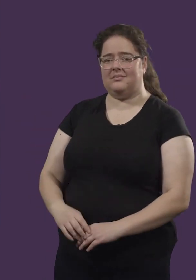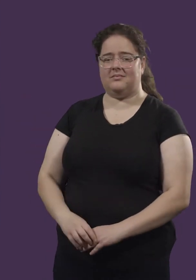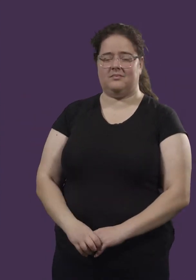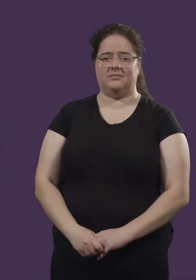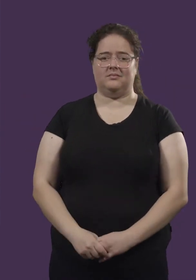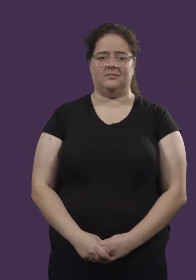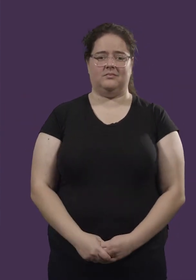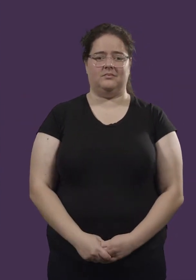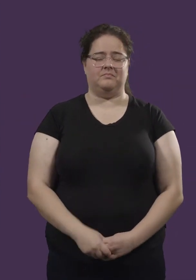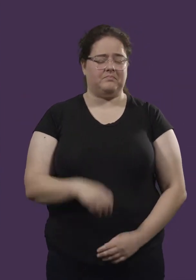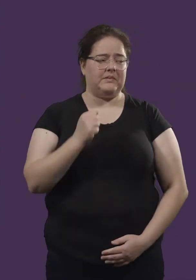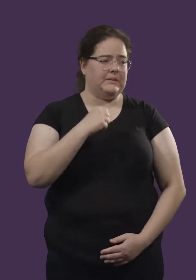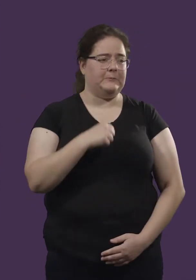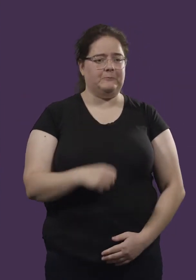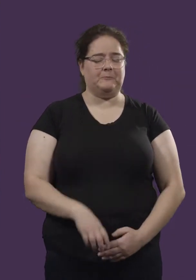Yeah.